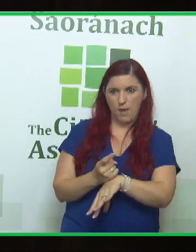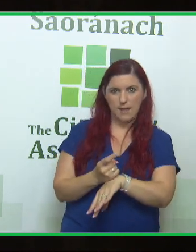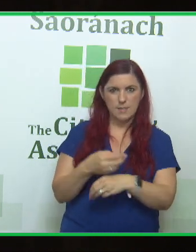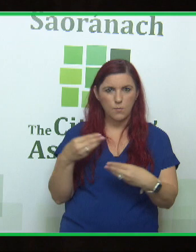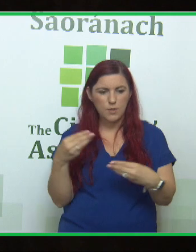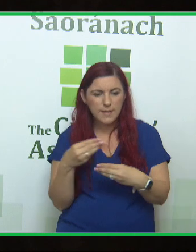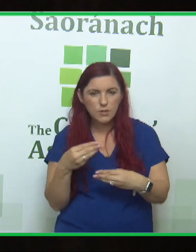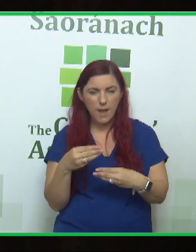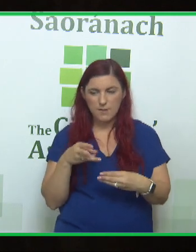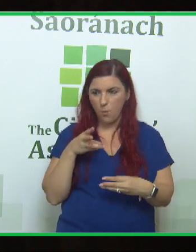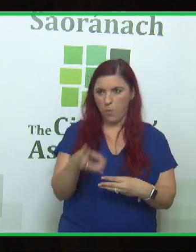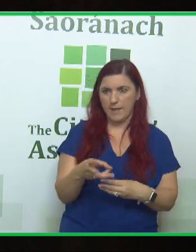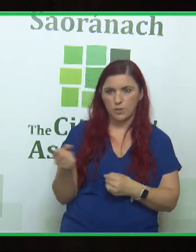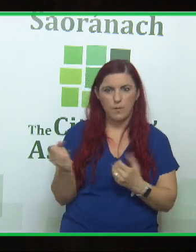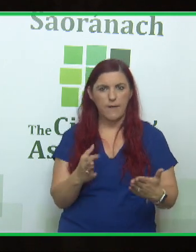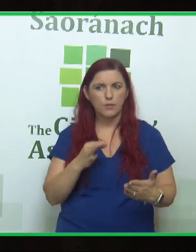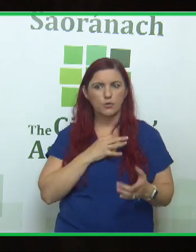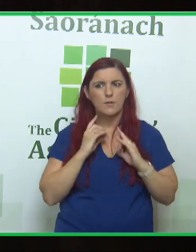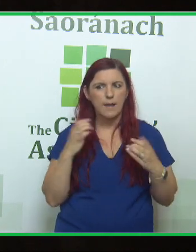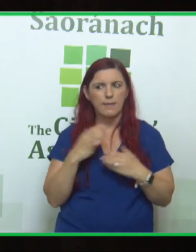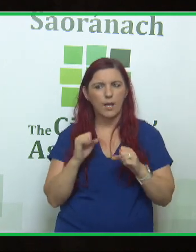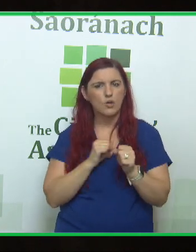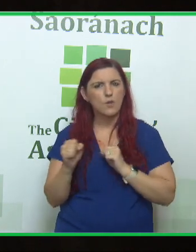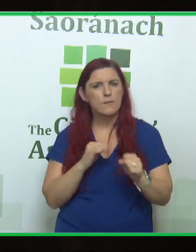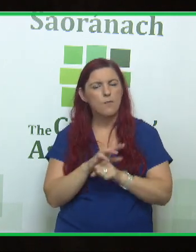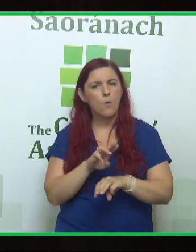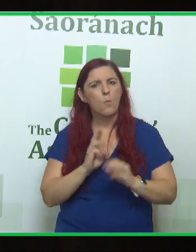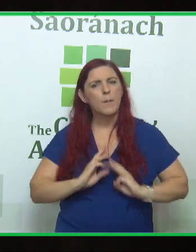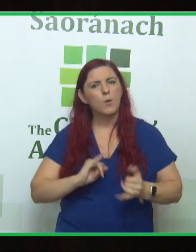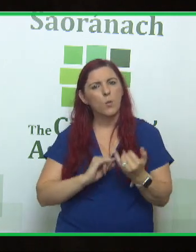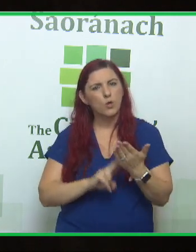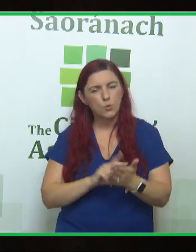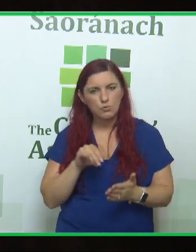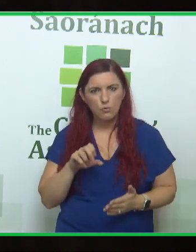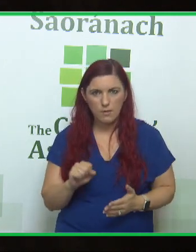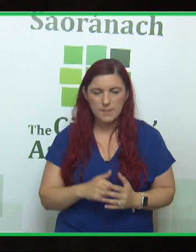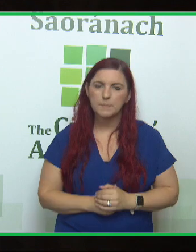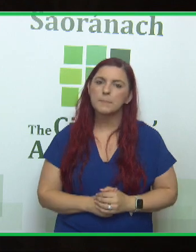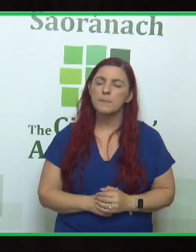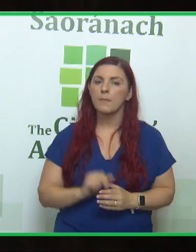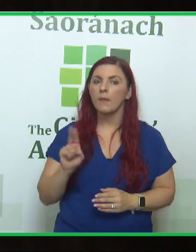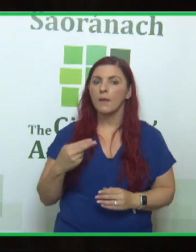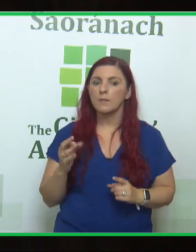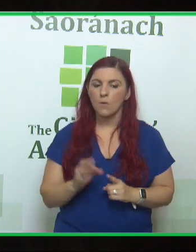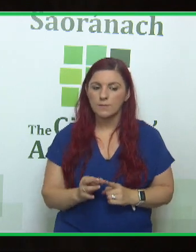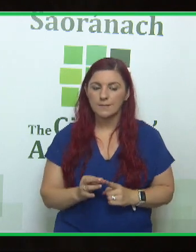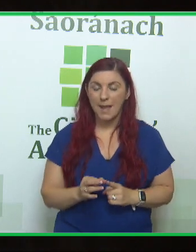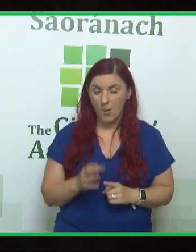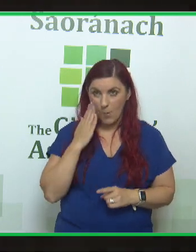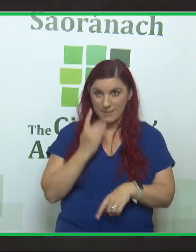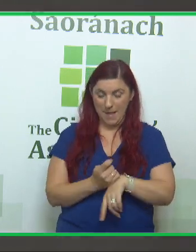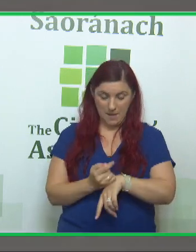providing good healthcare services for women who use drugs. My next point, and I'm running out of